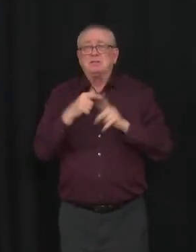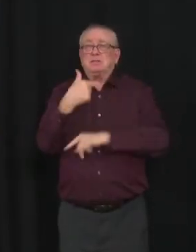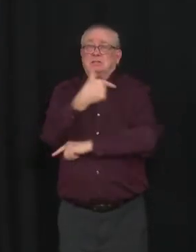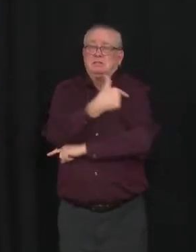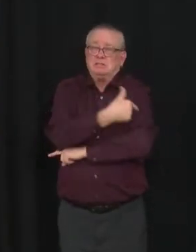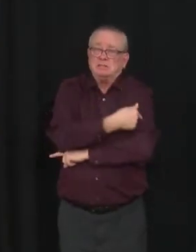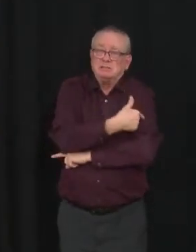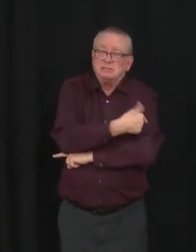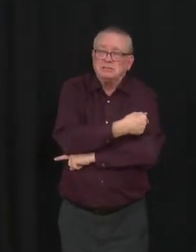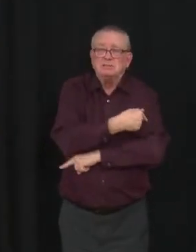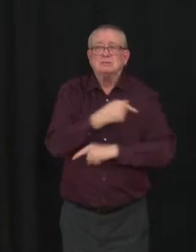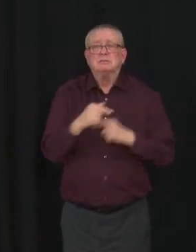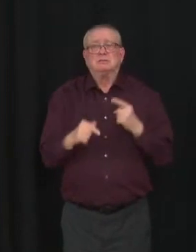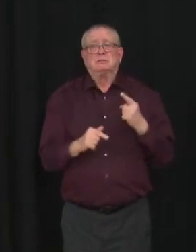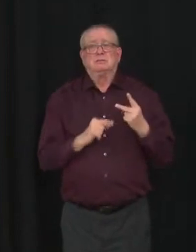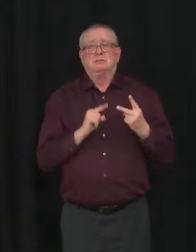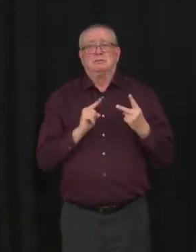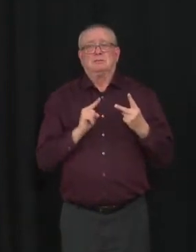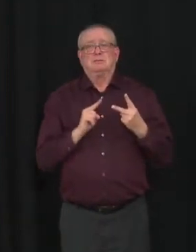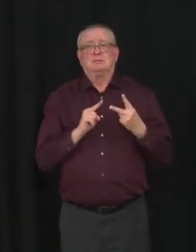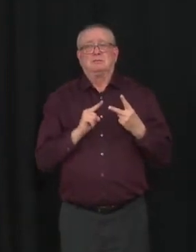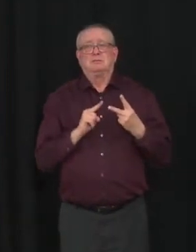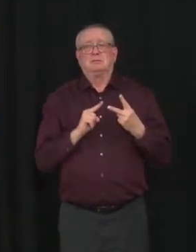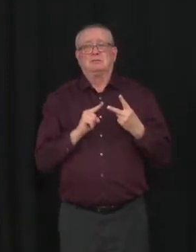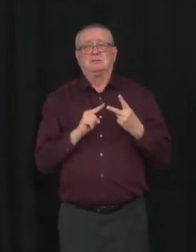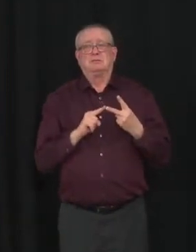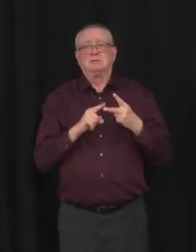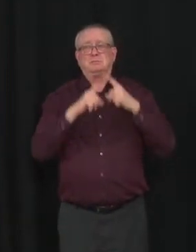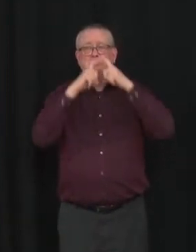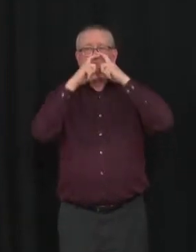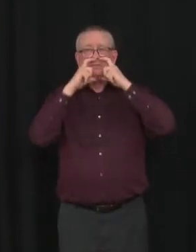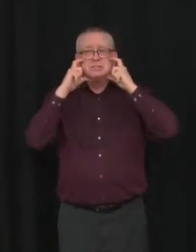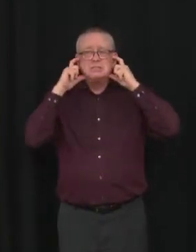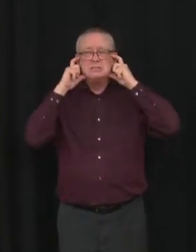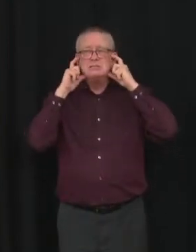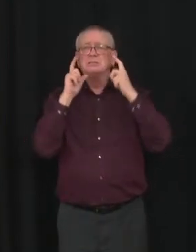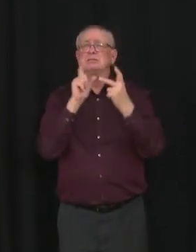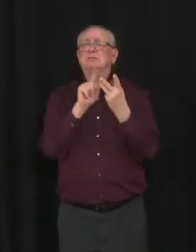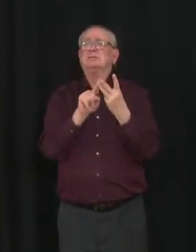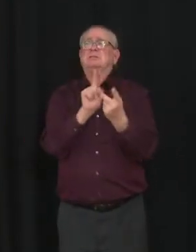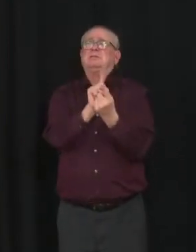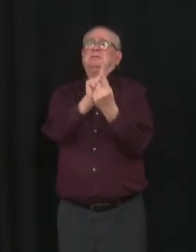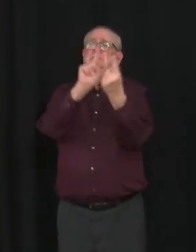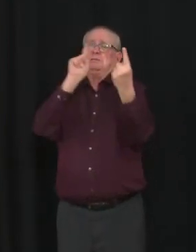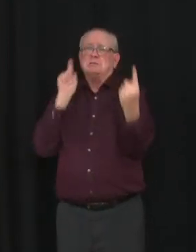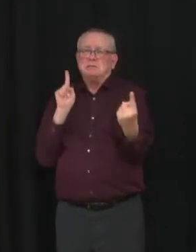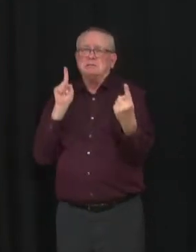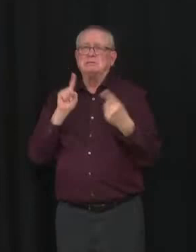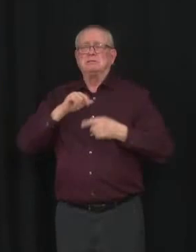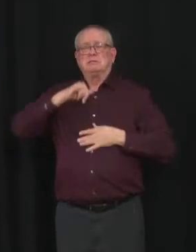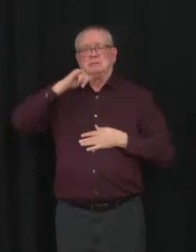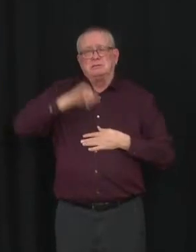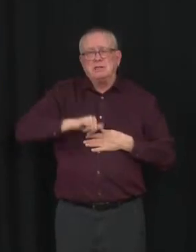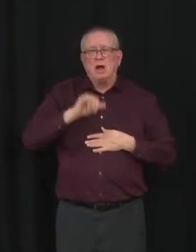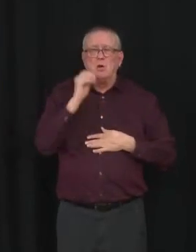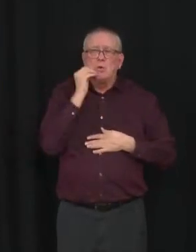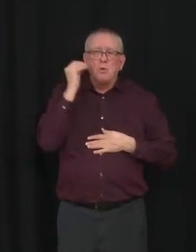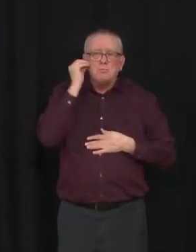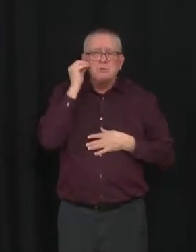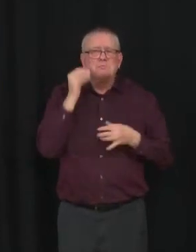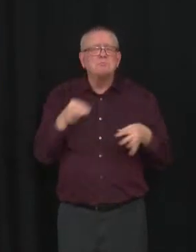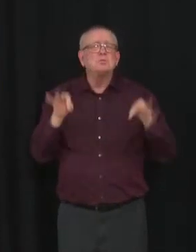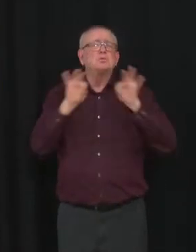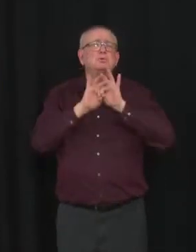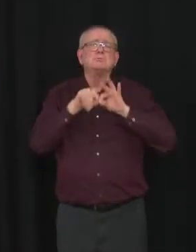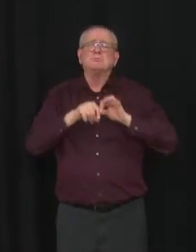booster shots if they're eligible. That's the single most effective thing they can do to protect themselves, because clearly